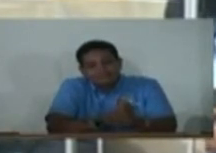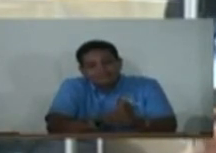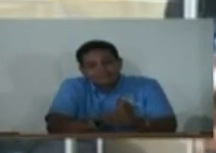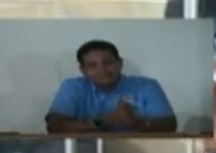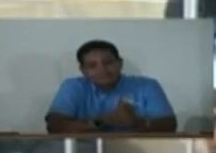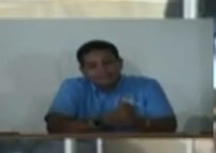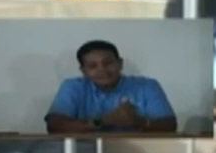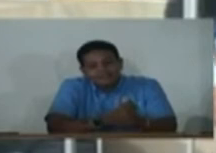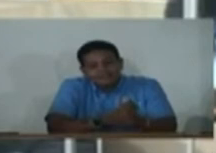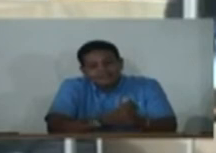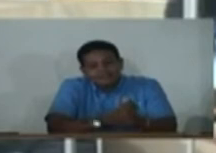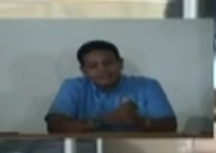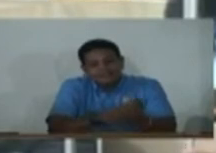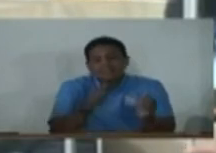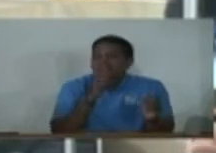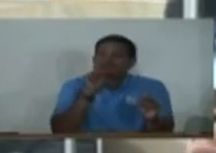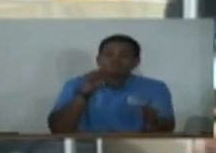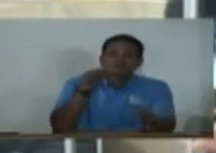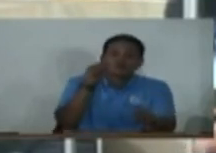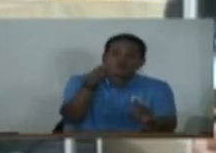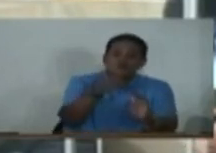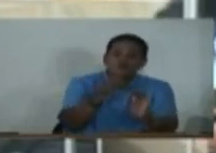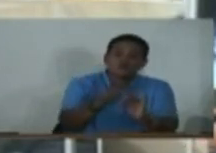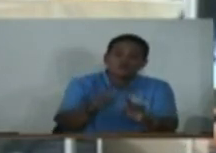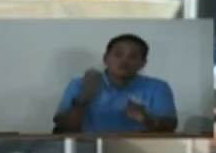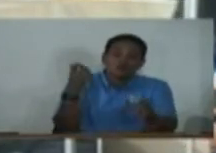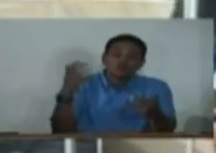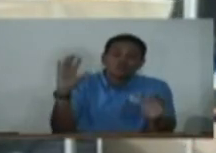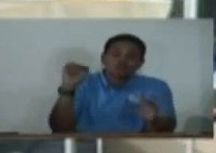You know what? Let me not respond to you.